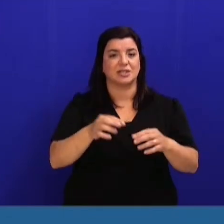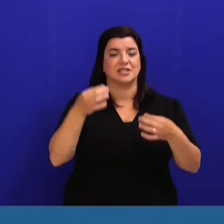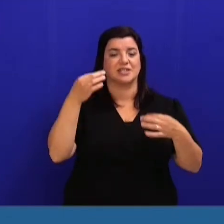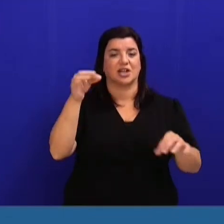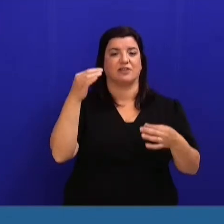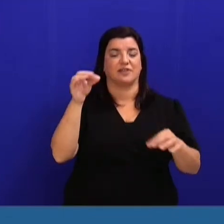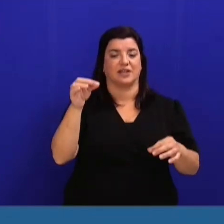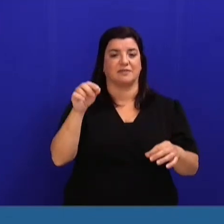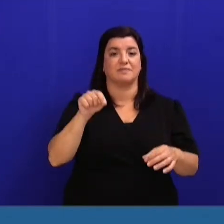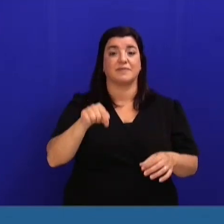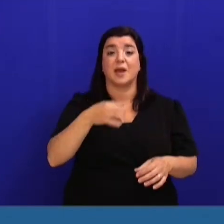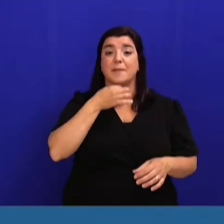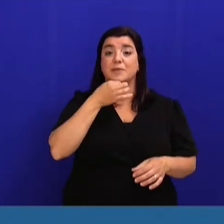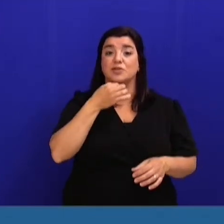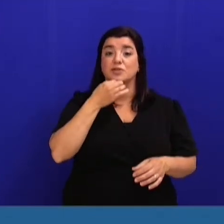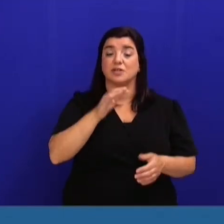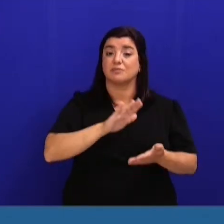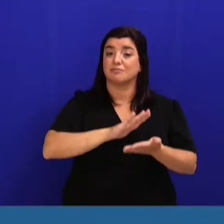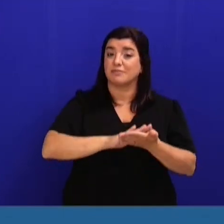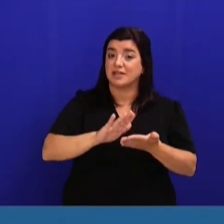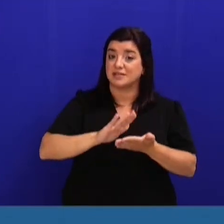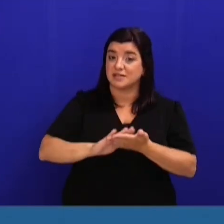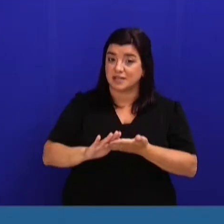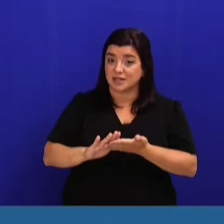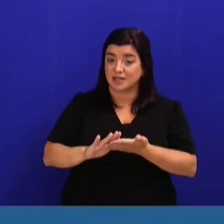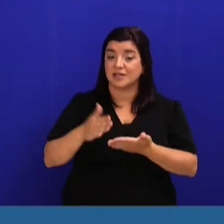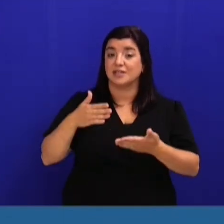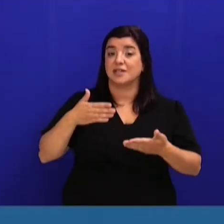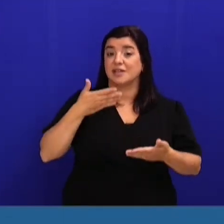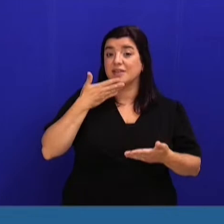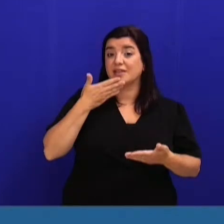Dawk kienu l-mistoqsijiet li kellna, nixtieq nirringrazzja għal